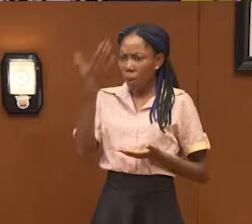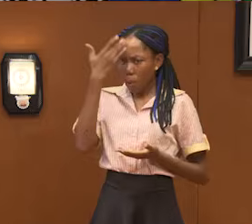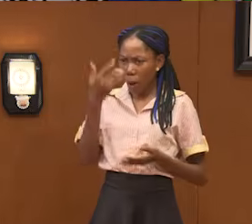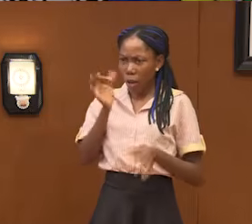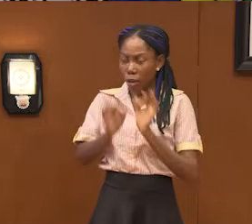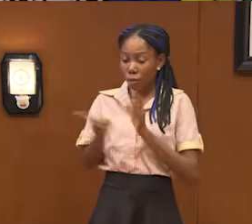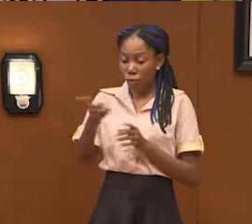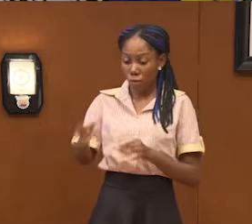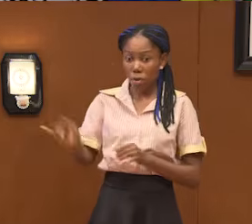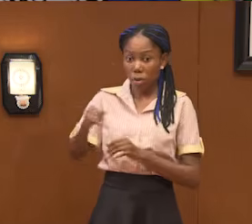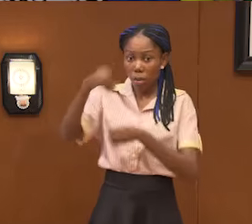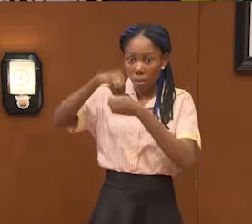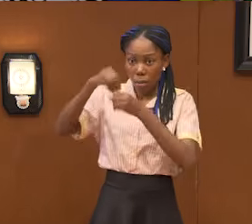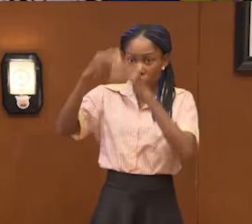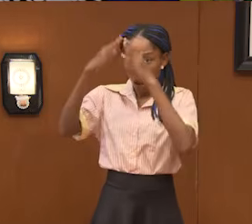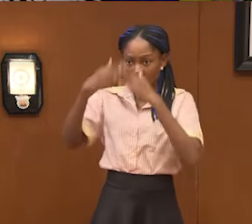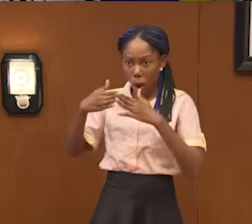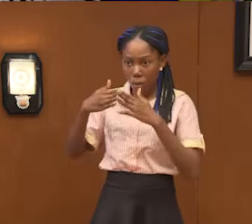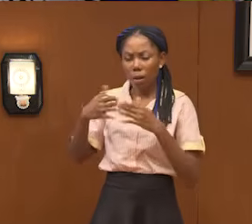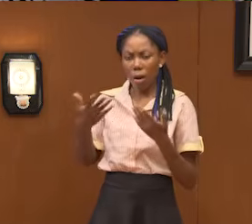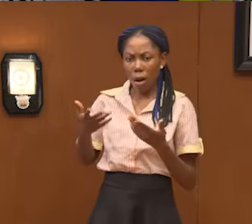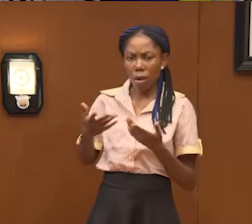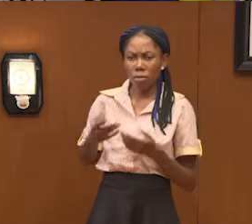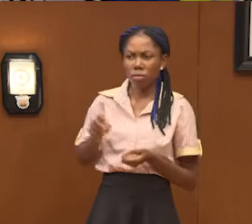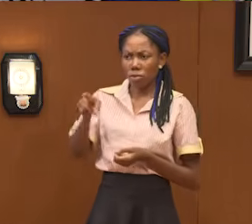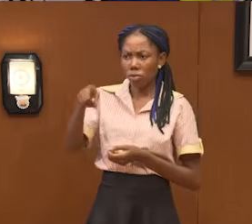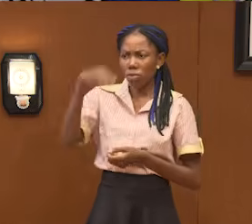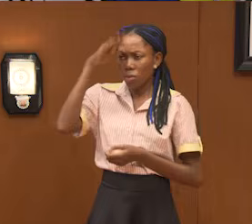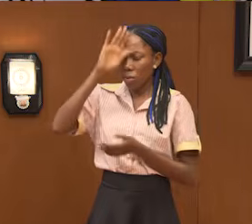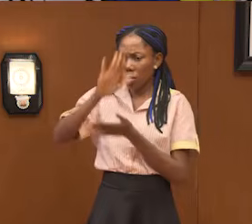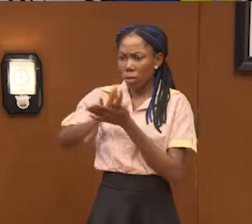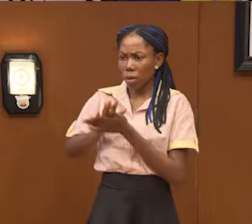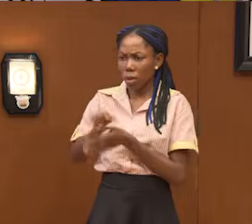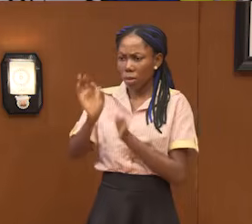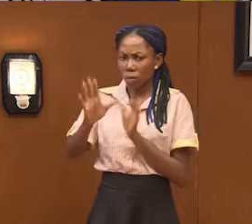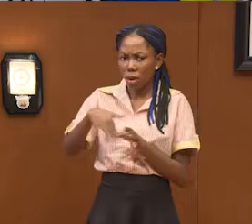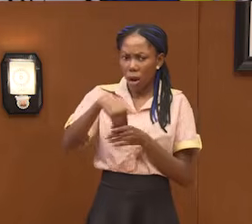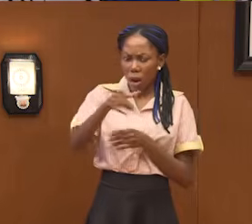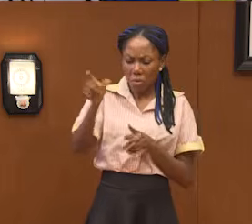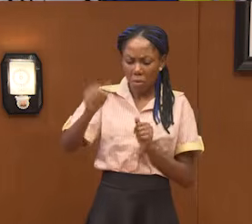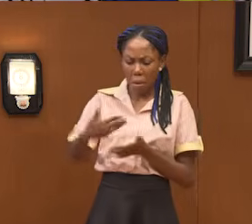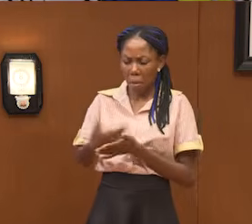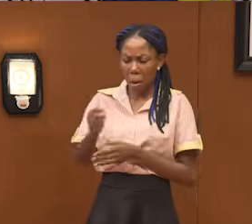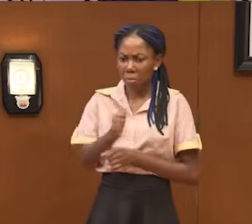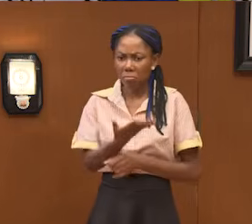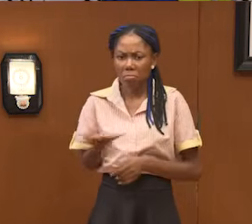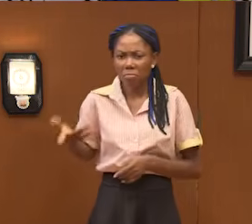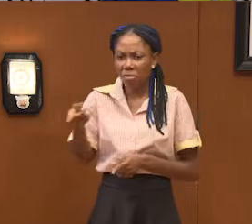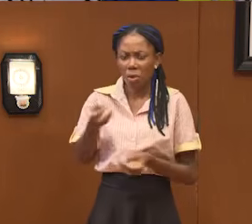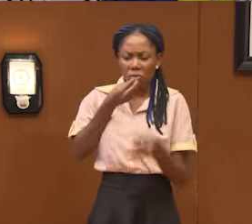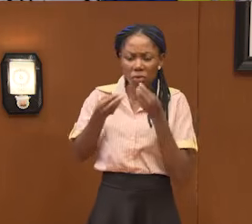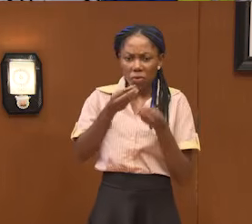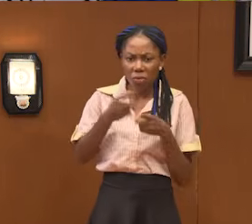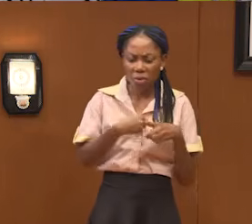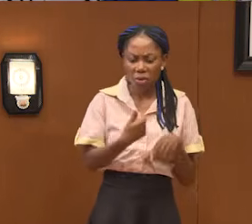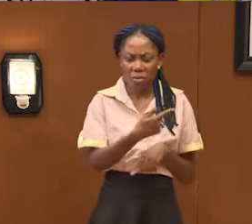living together, of course, you are the husband, you go out to, if you are coming, you can bring anything in. And